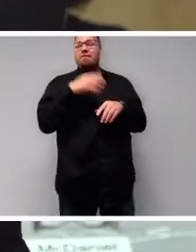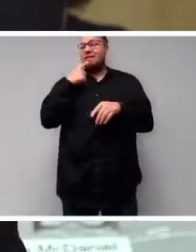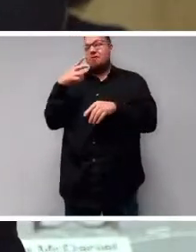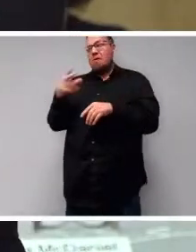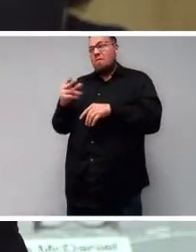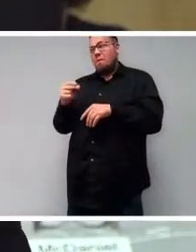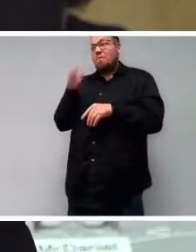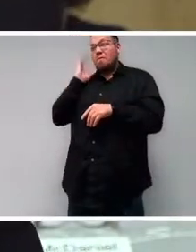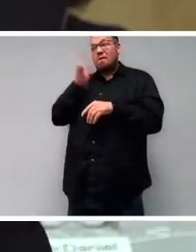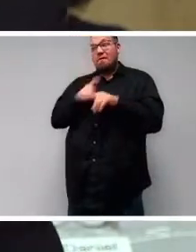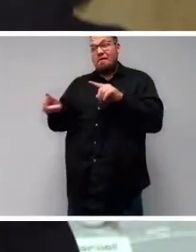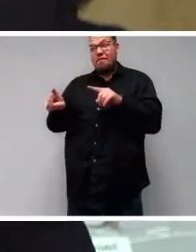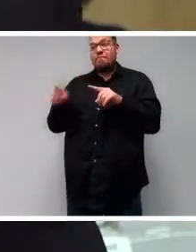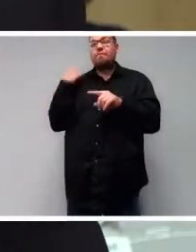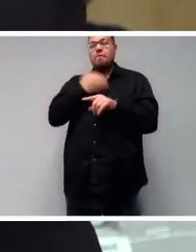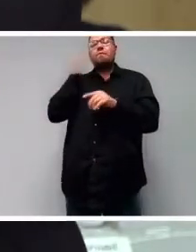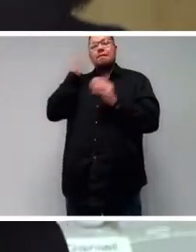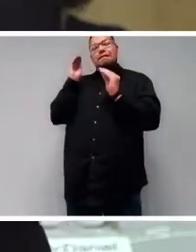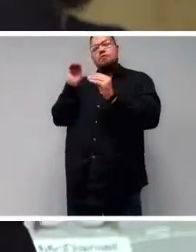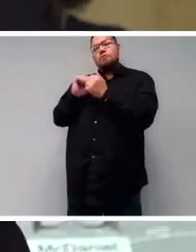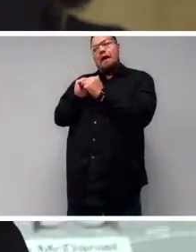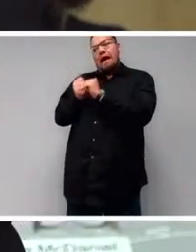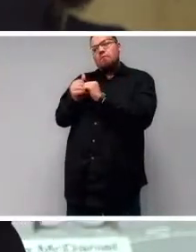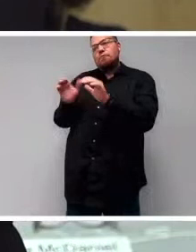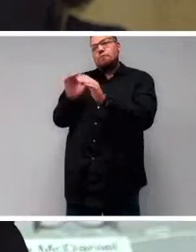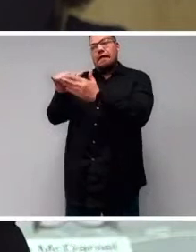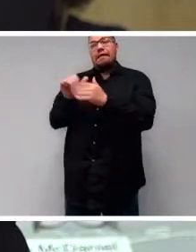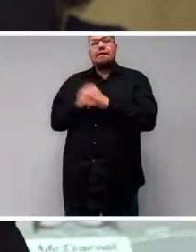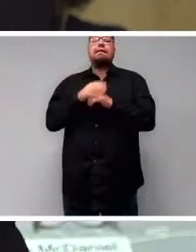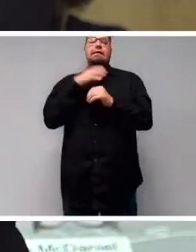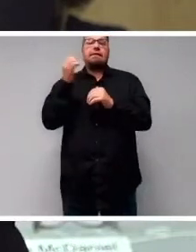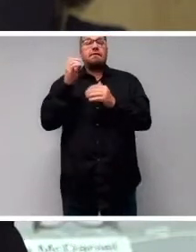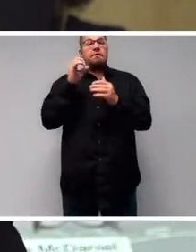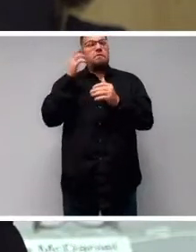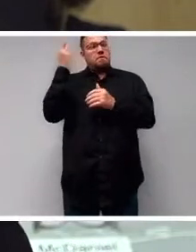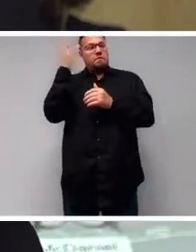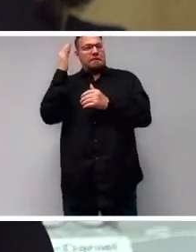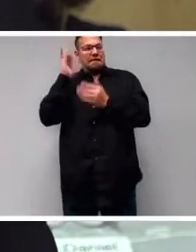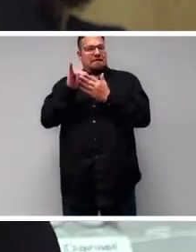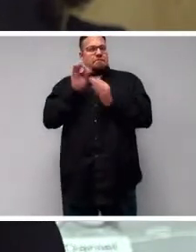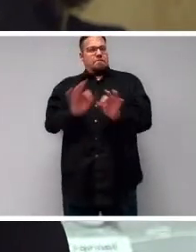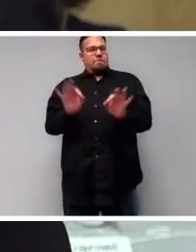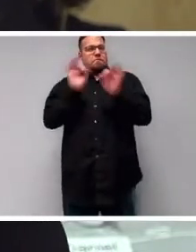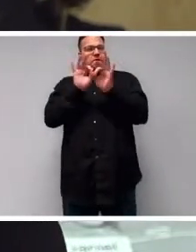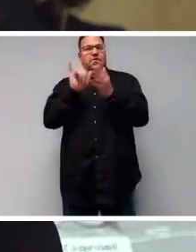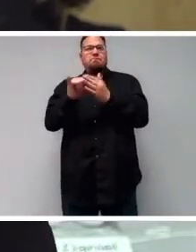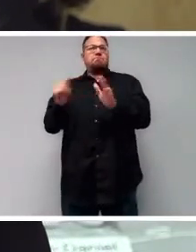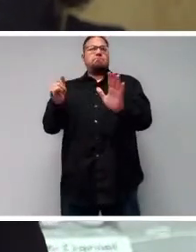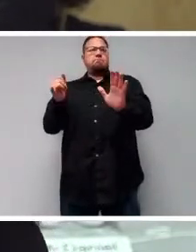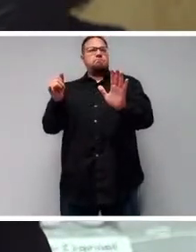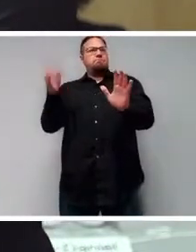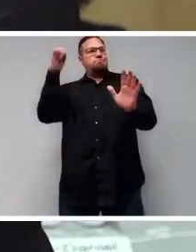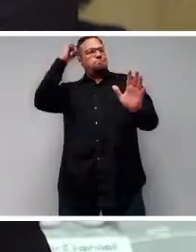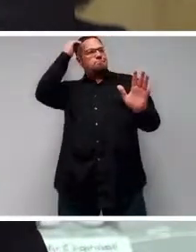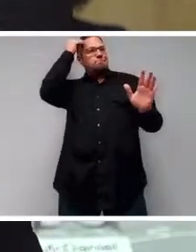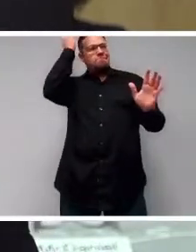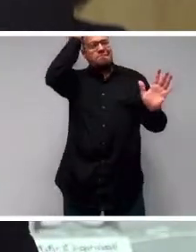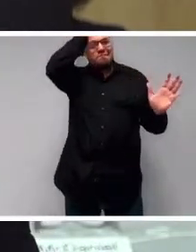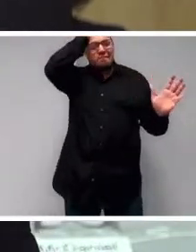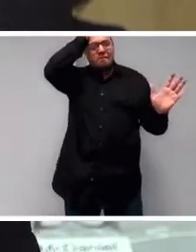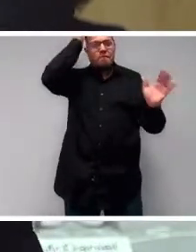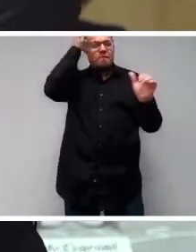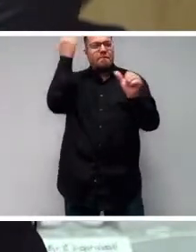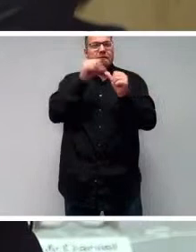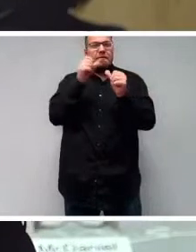but we'll teach you how to do it. And the reason that was so important and stuck with me is because when we asked our industry partners what